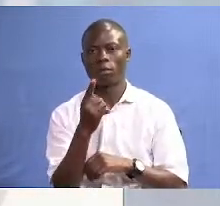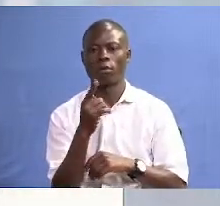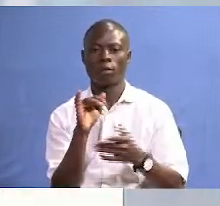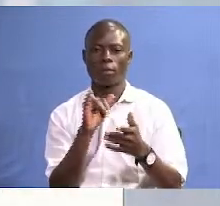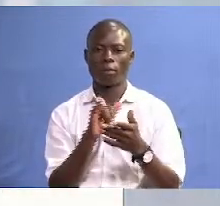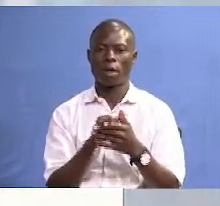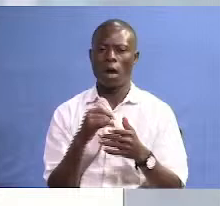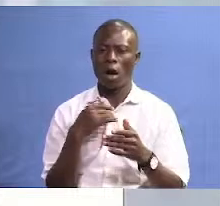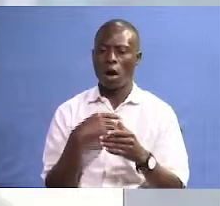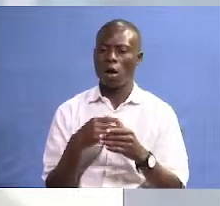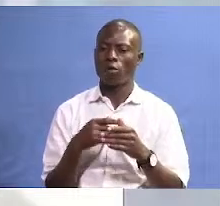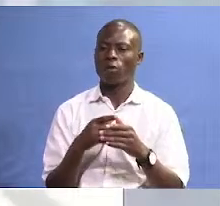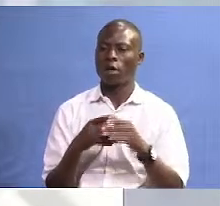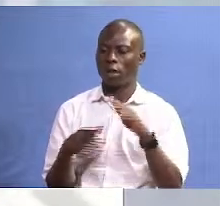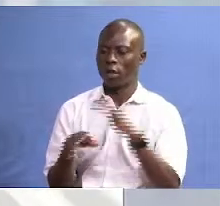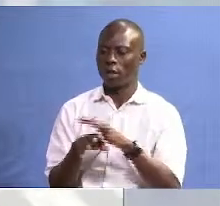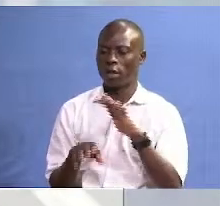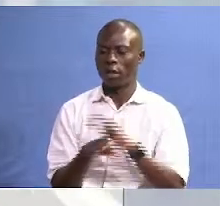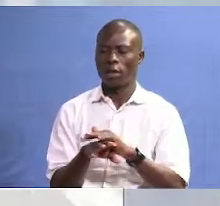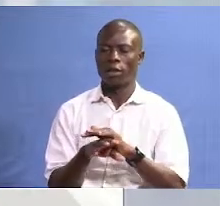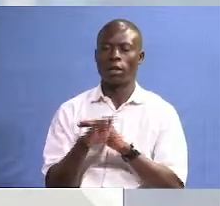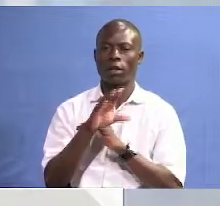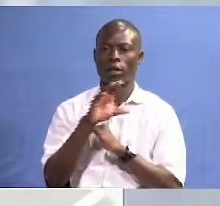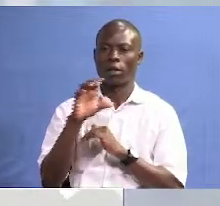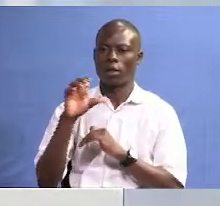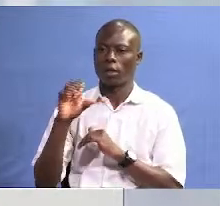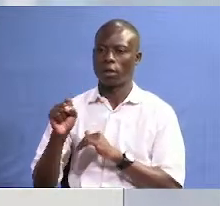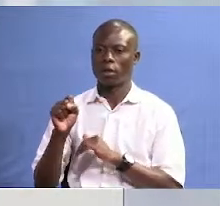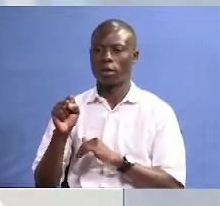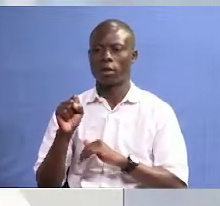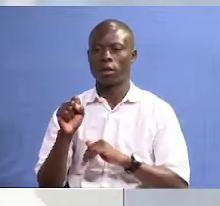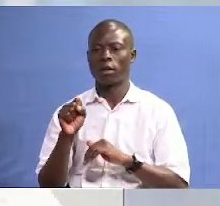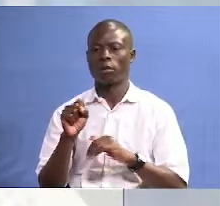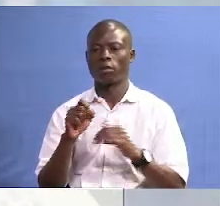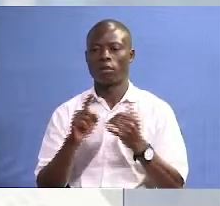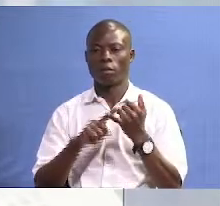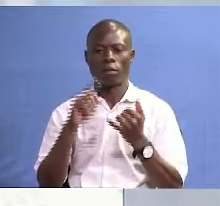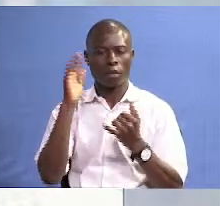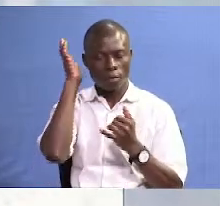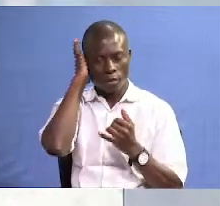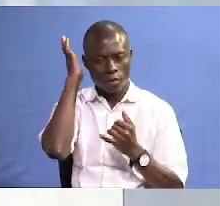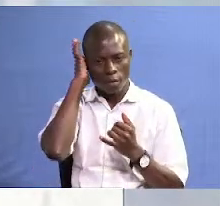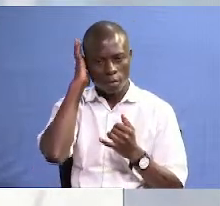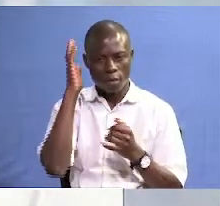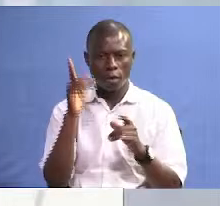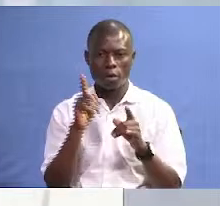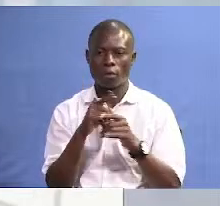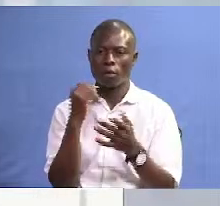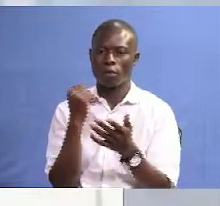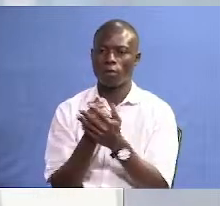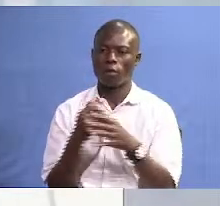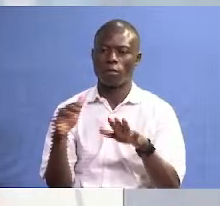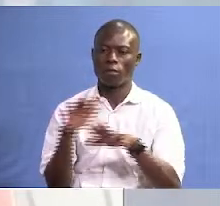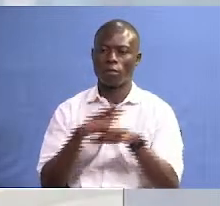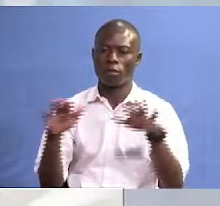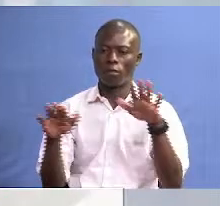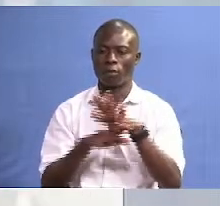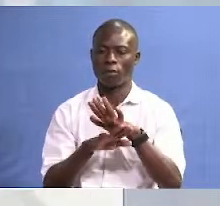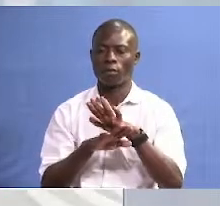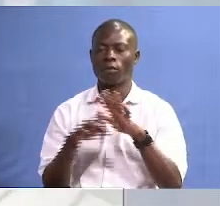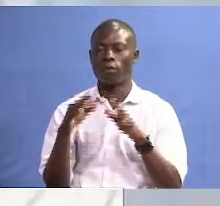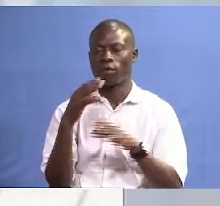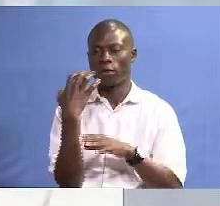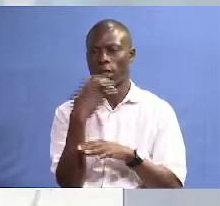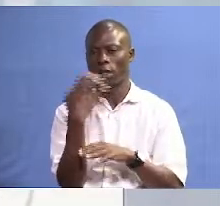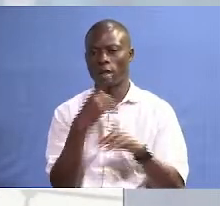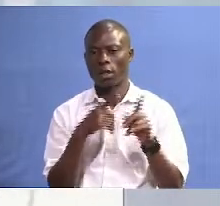his cabinet, with the exception of Prime Cabinet Secretary Musalia Mudavadi and of course the Office of Deputy President. And of course in